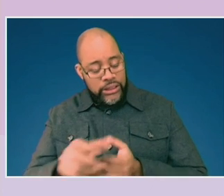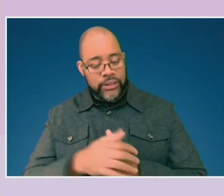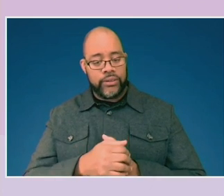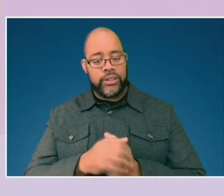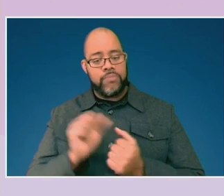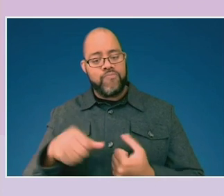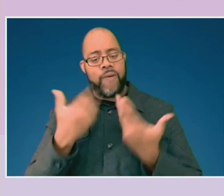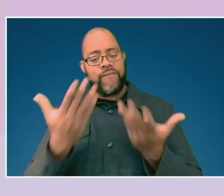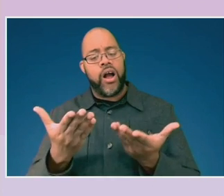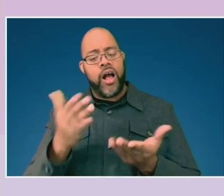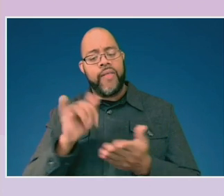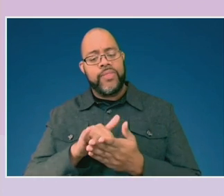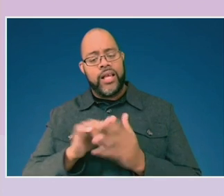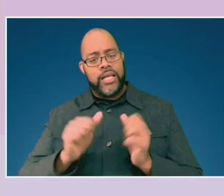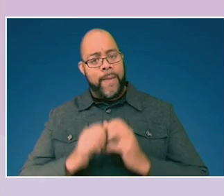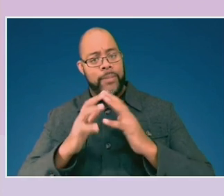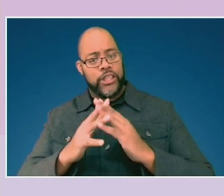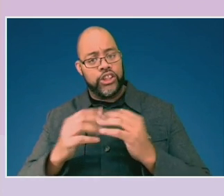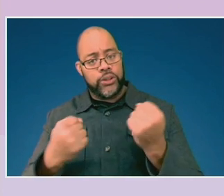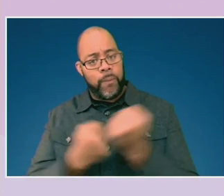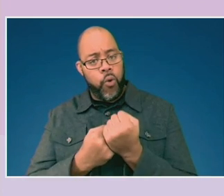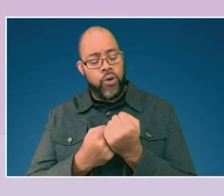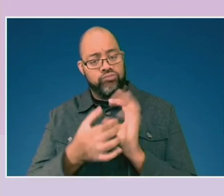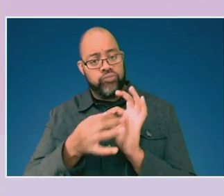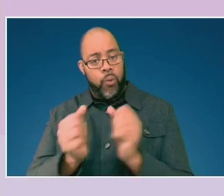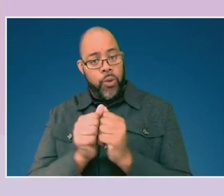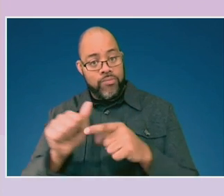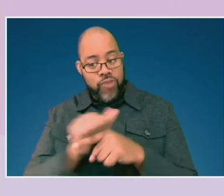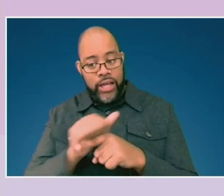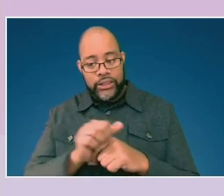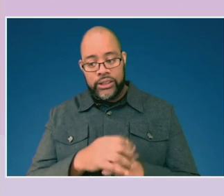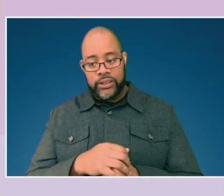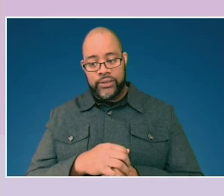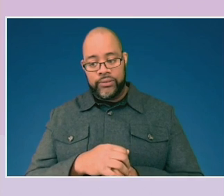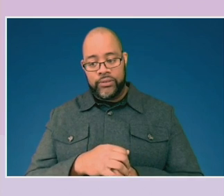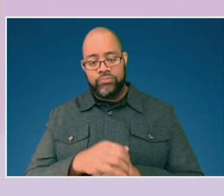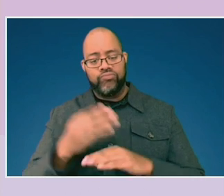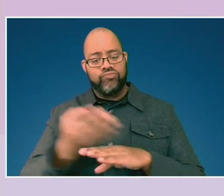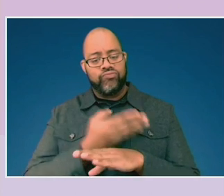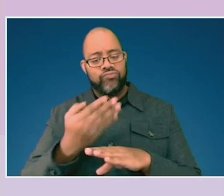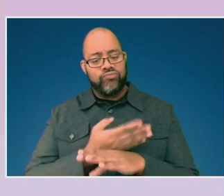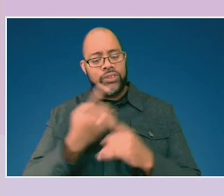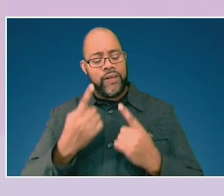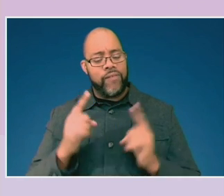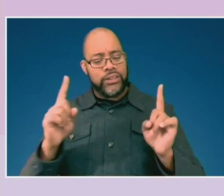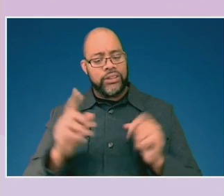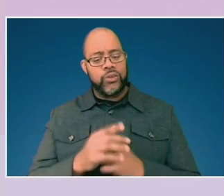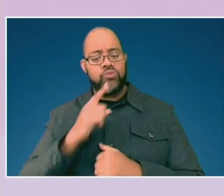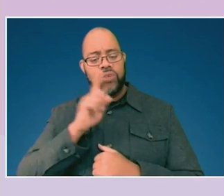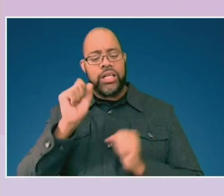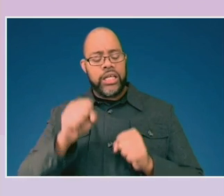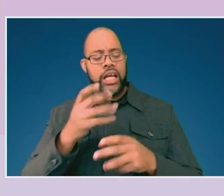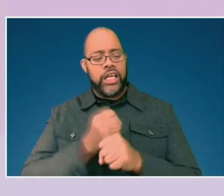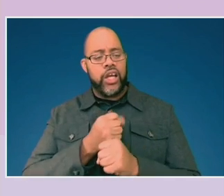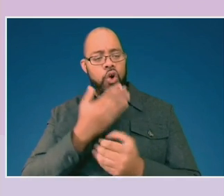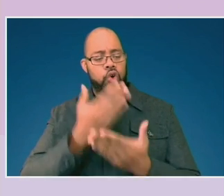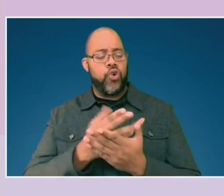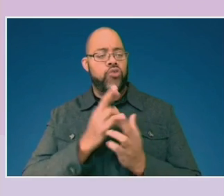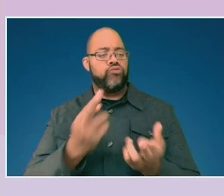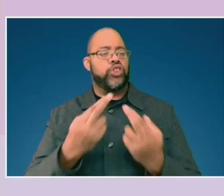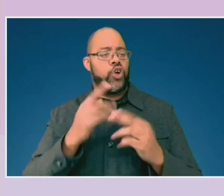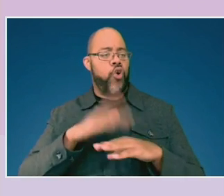provide that implementation support around those practices to enhance the effectiveness, we really can get a great return